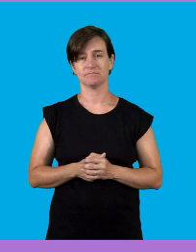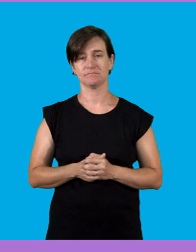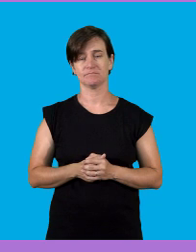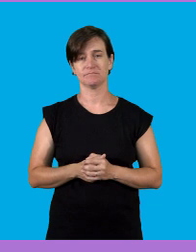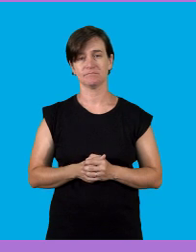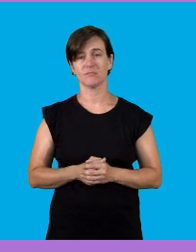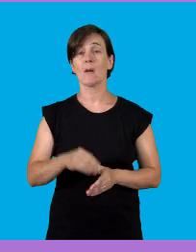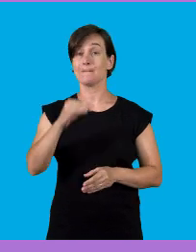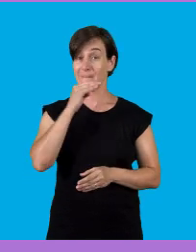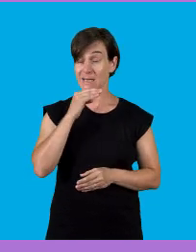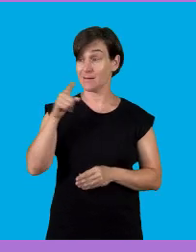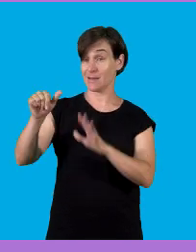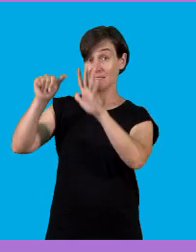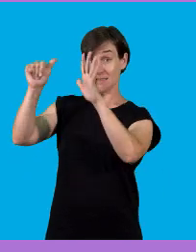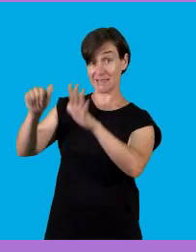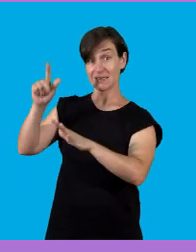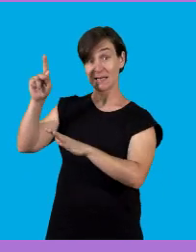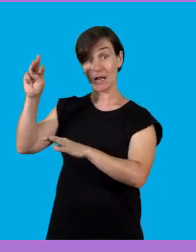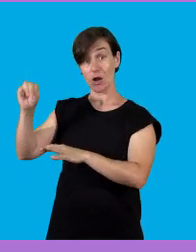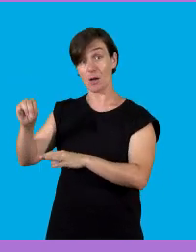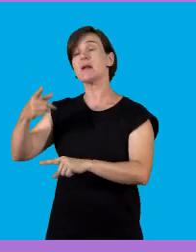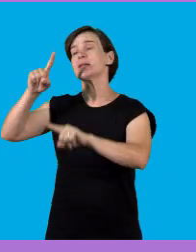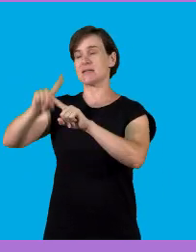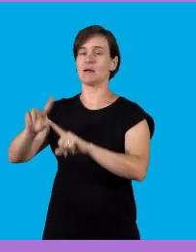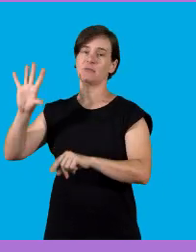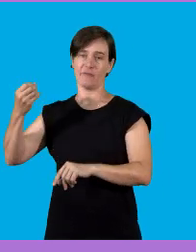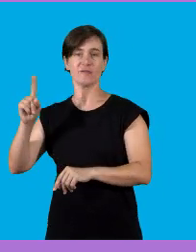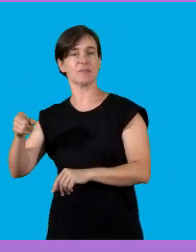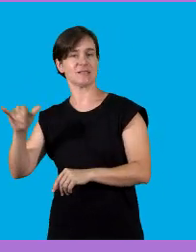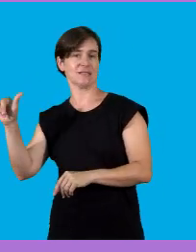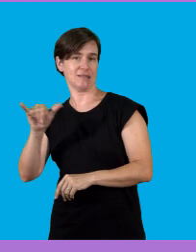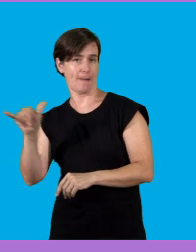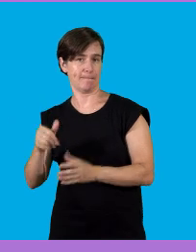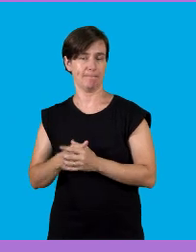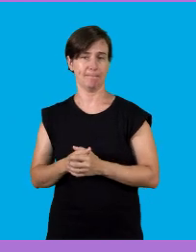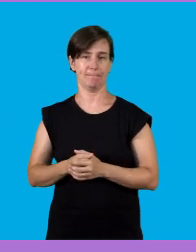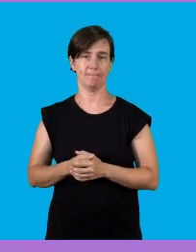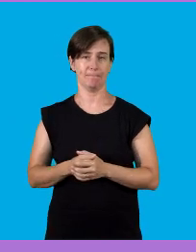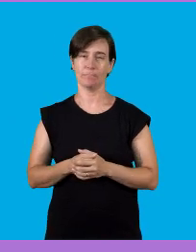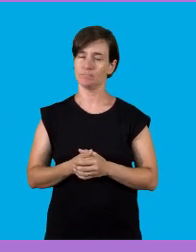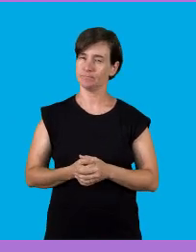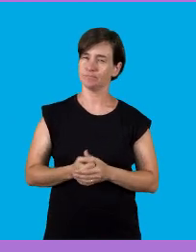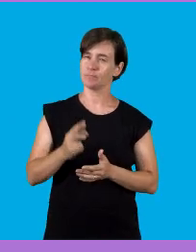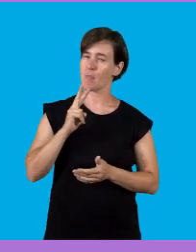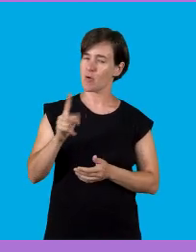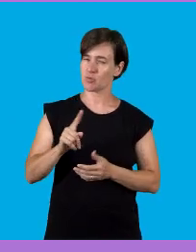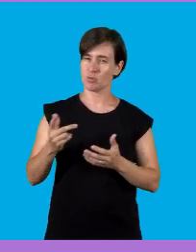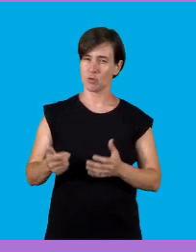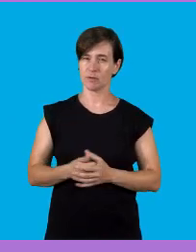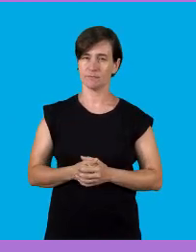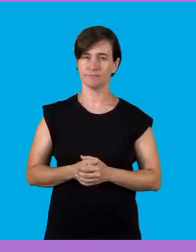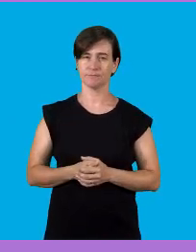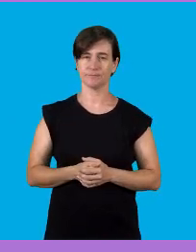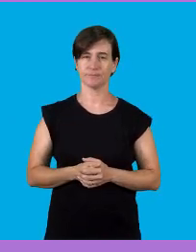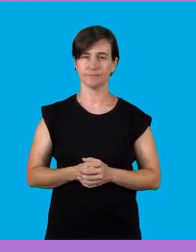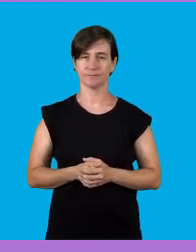my kilometers. I will also multiply 16 by 50. So let's see, 16 multiplied